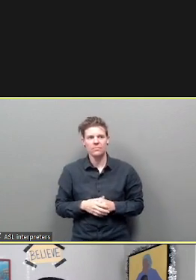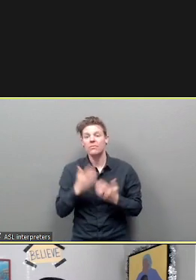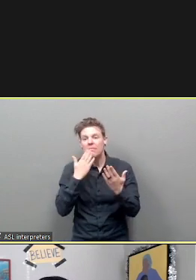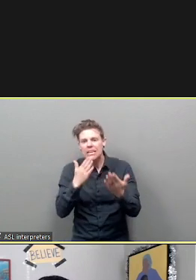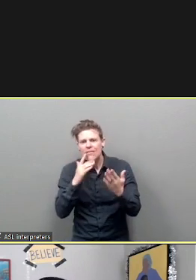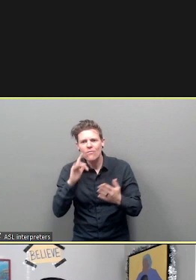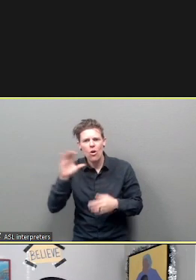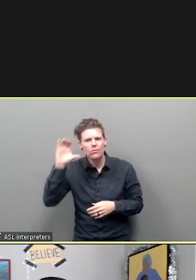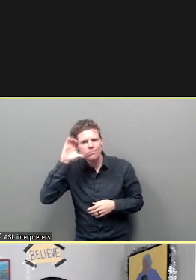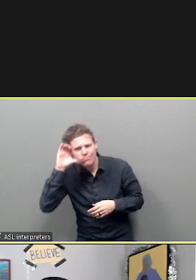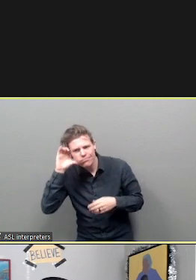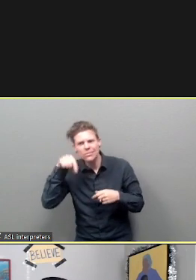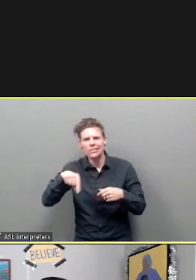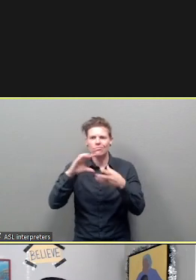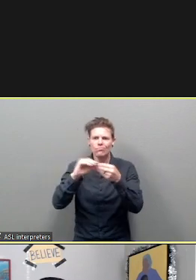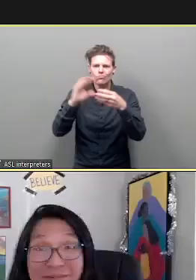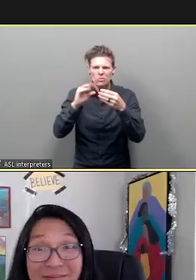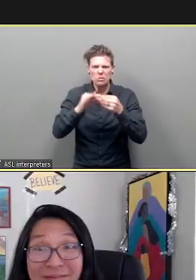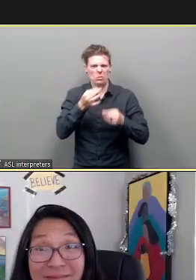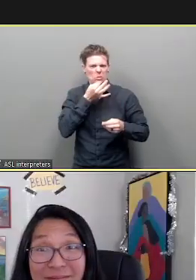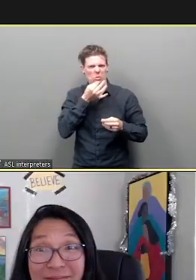that.